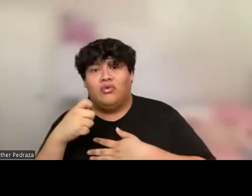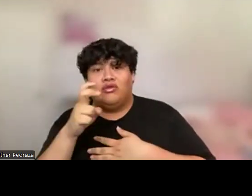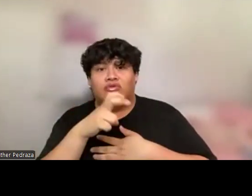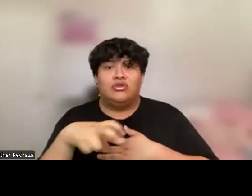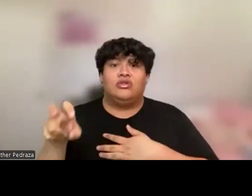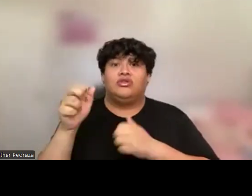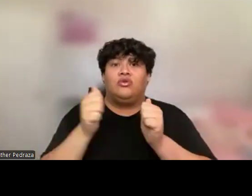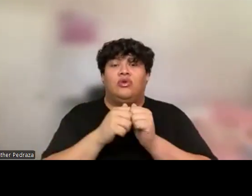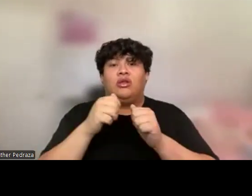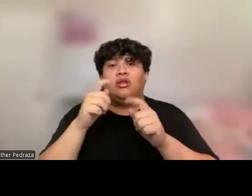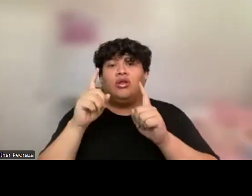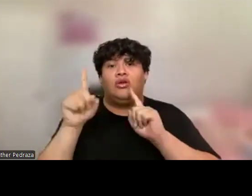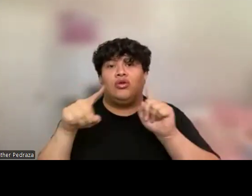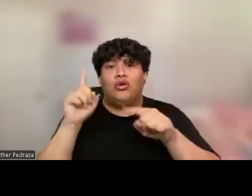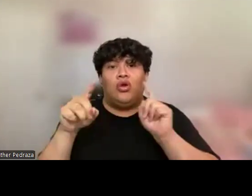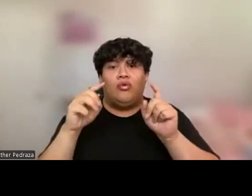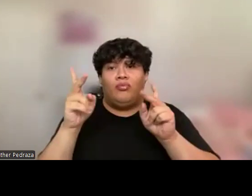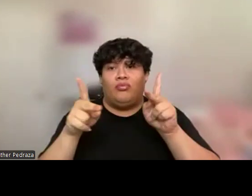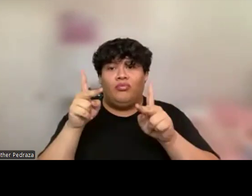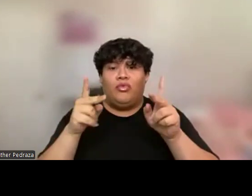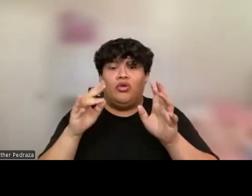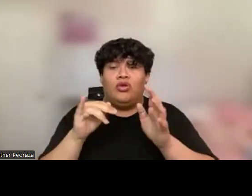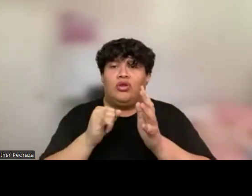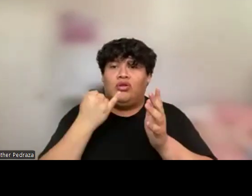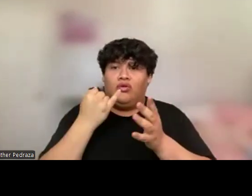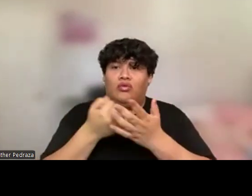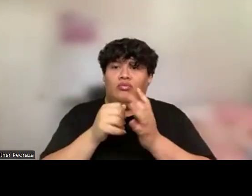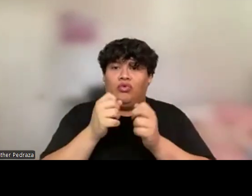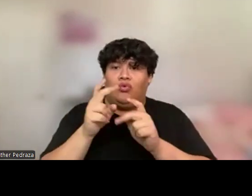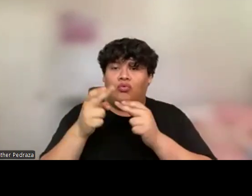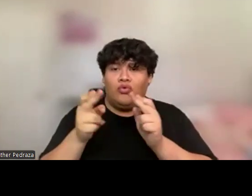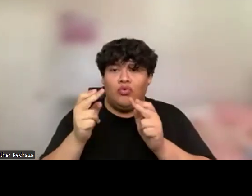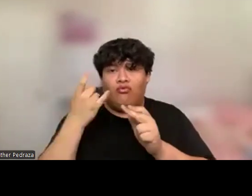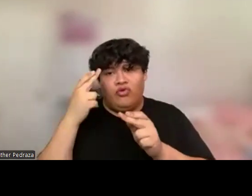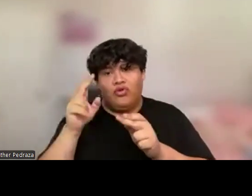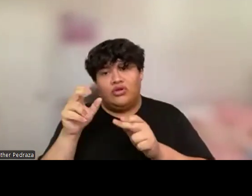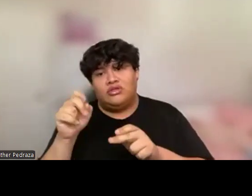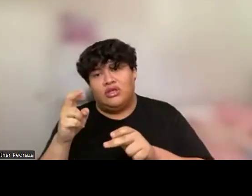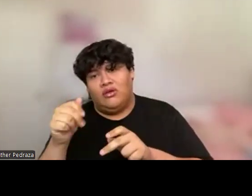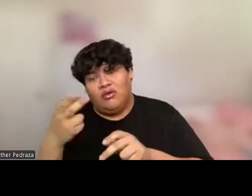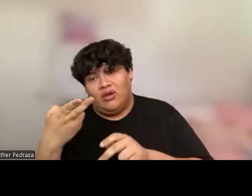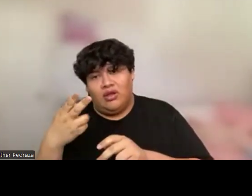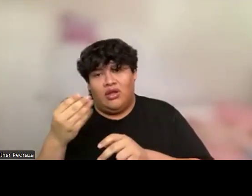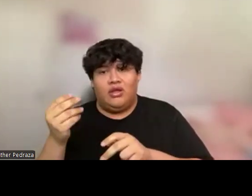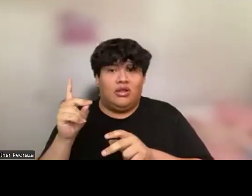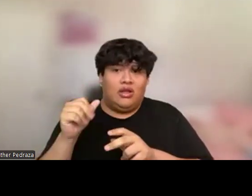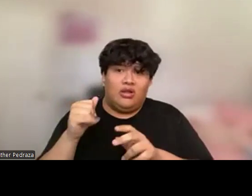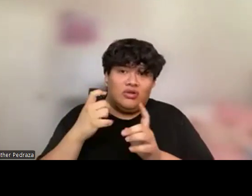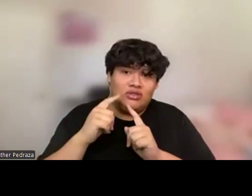into public comment soon, but I want to make room for Sarah and Dan to make some final comments. Sarah, did you still want to say